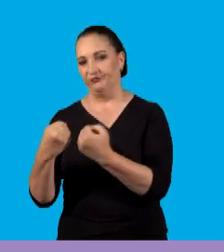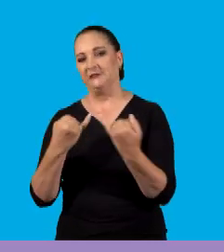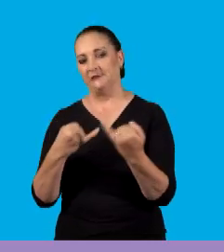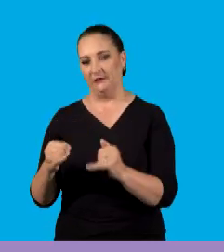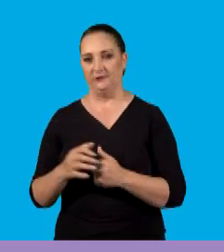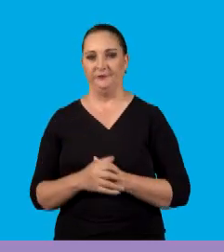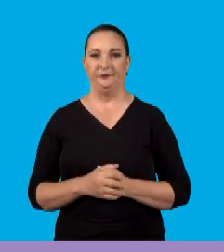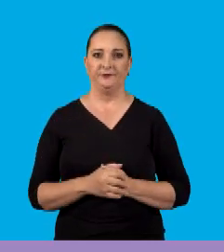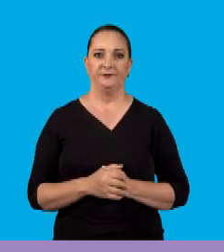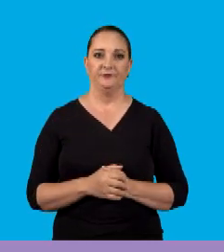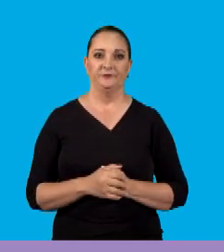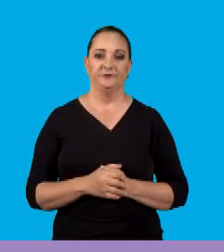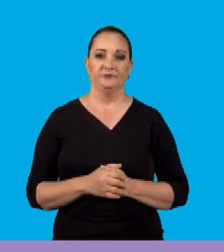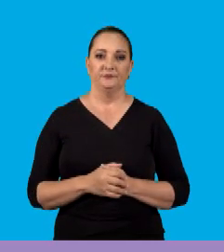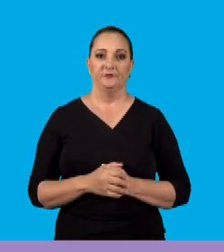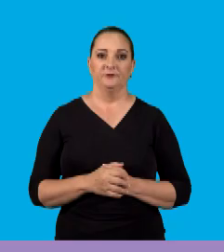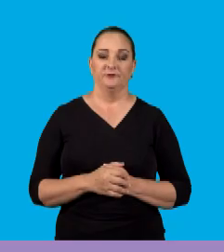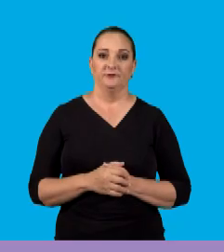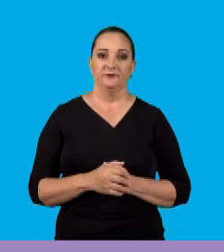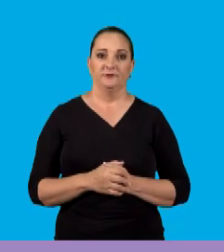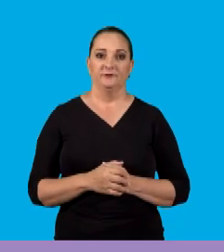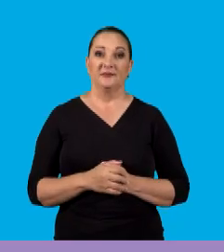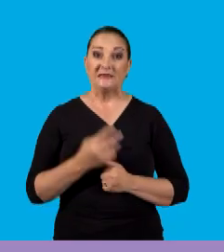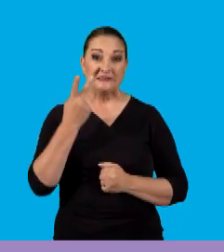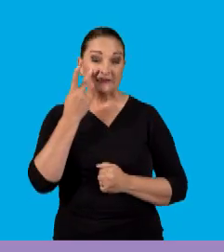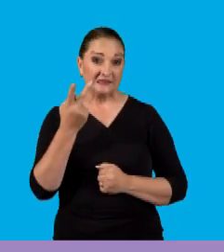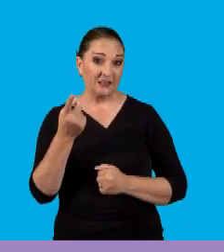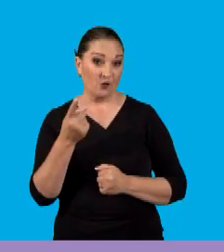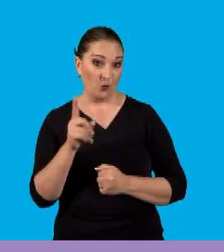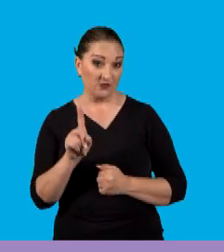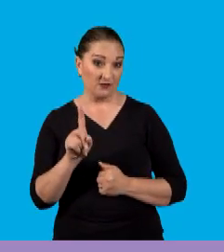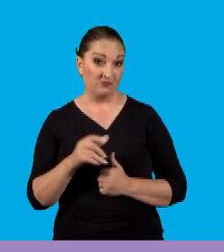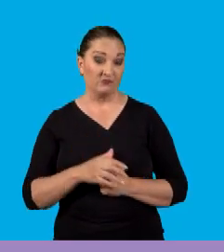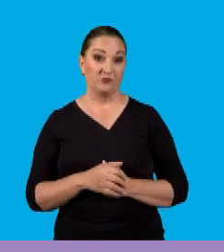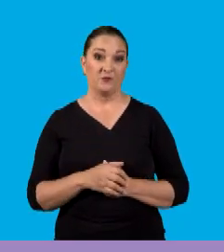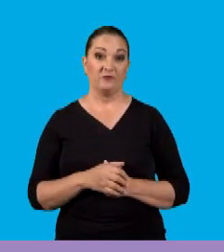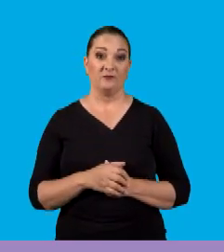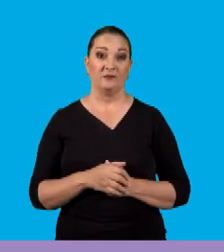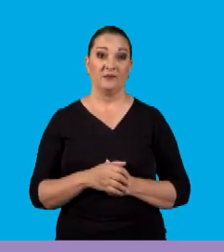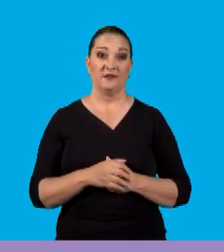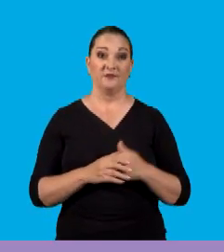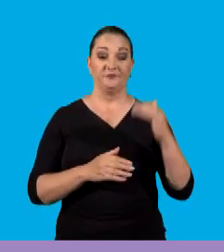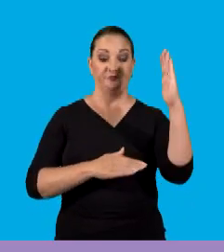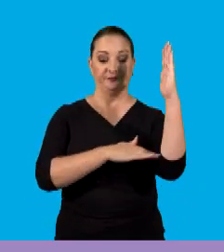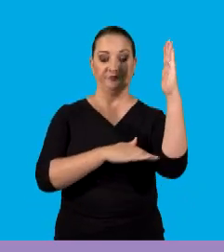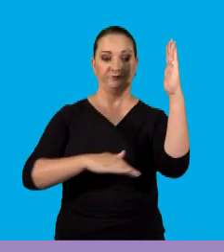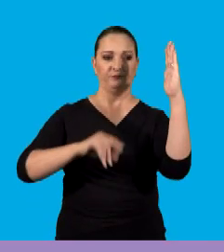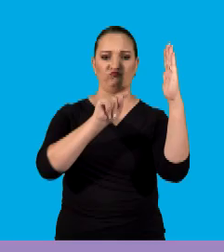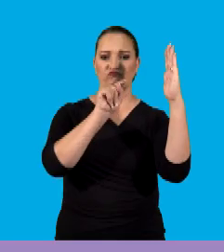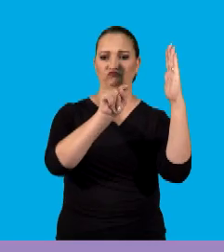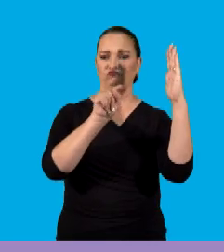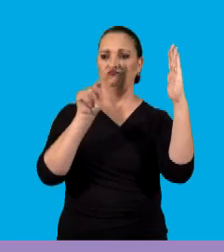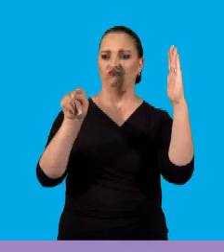150 kilometers. And as we can see that the vertical values did